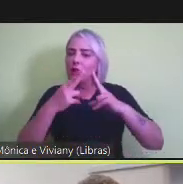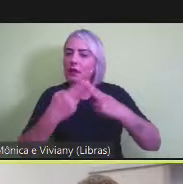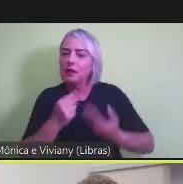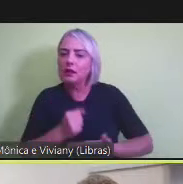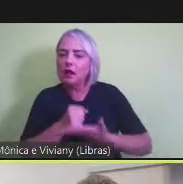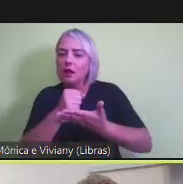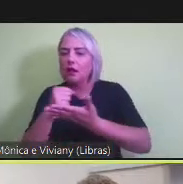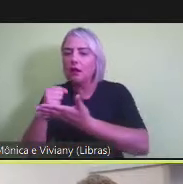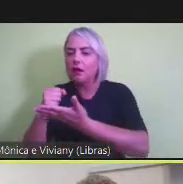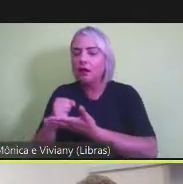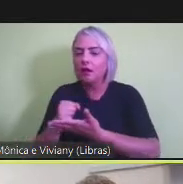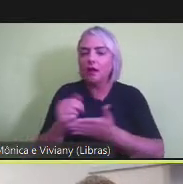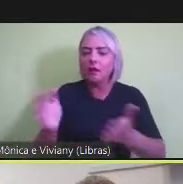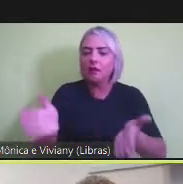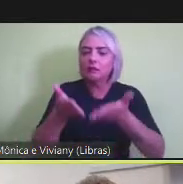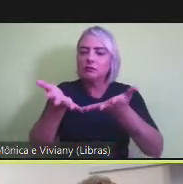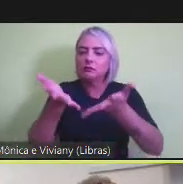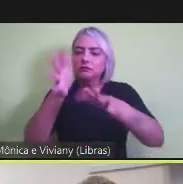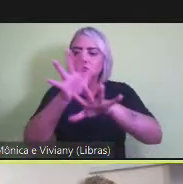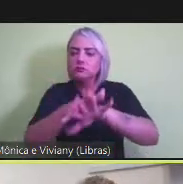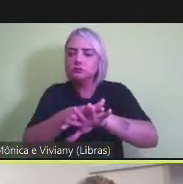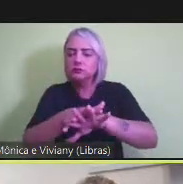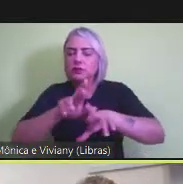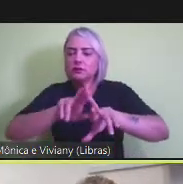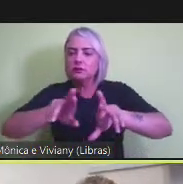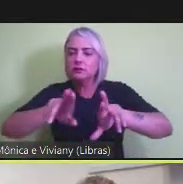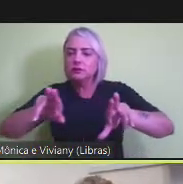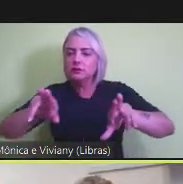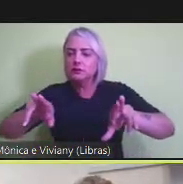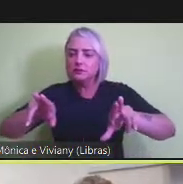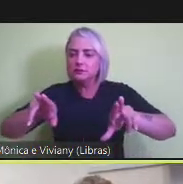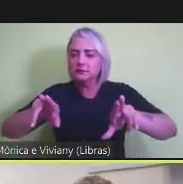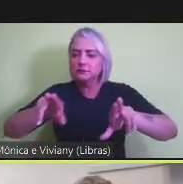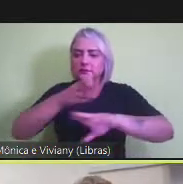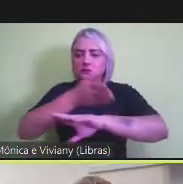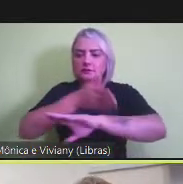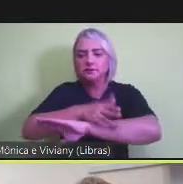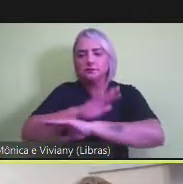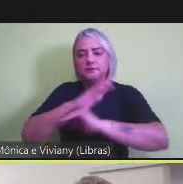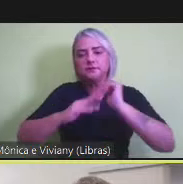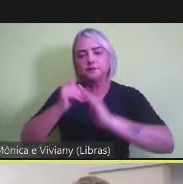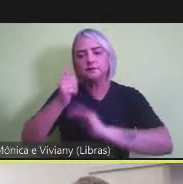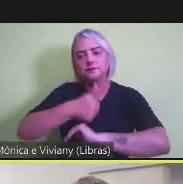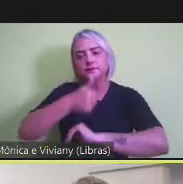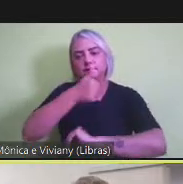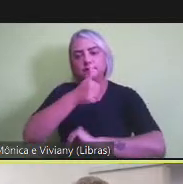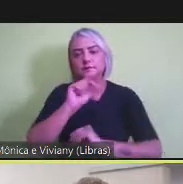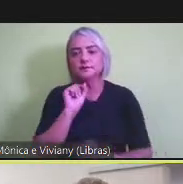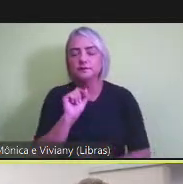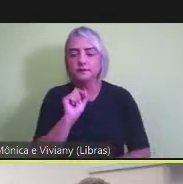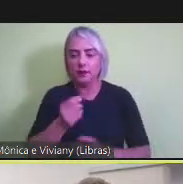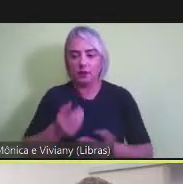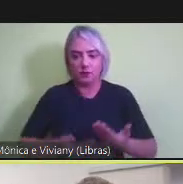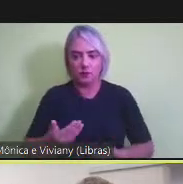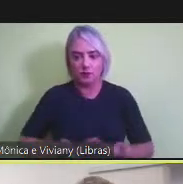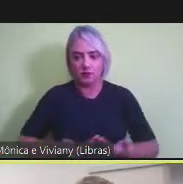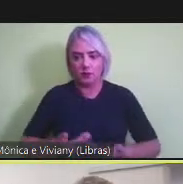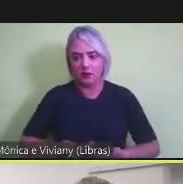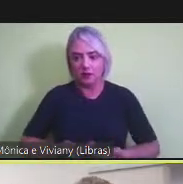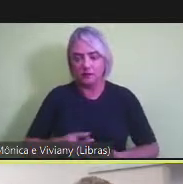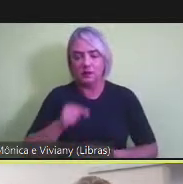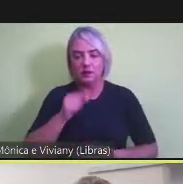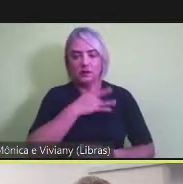resources, and competences that help to promote the integration with the many different practices. So this